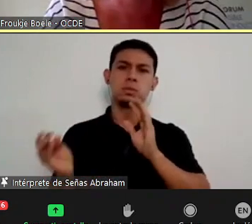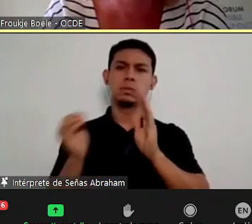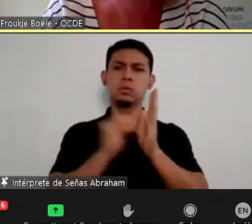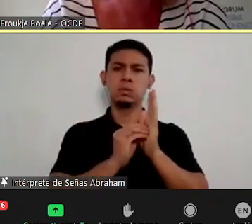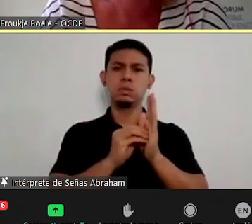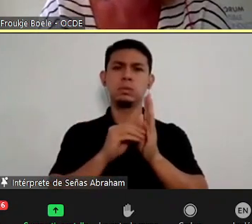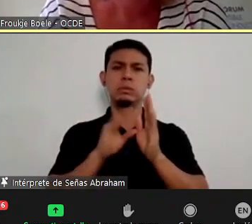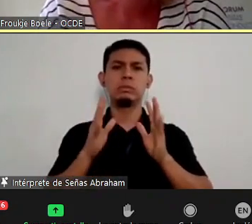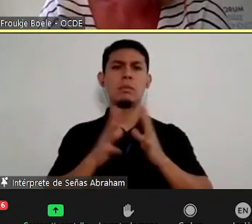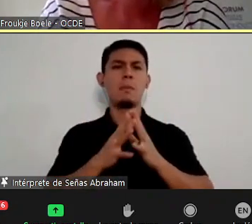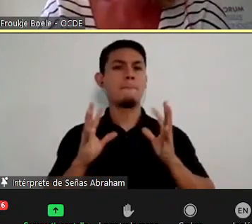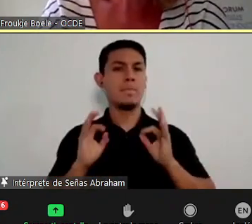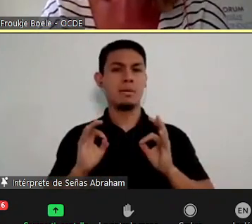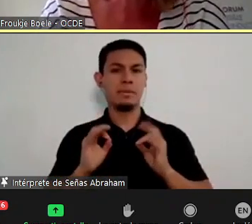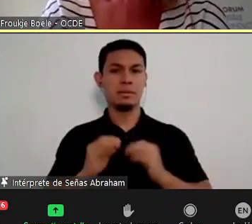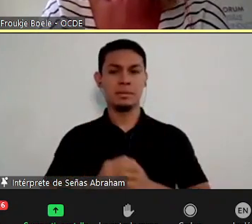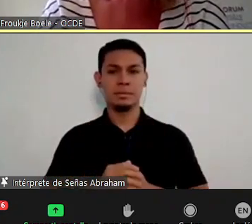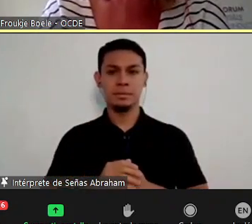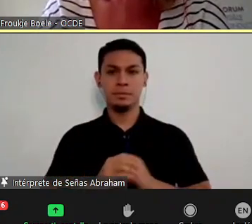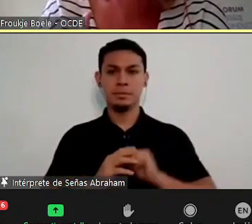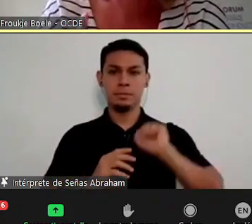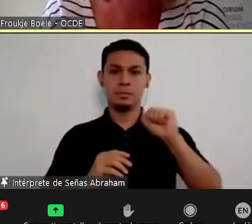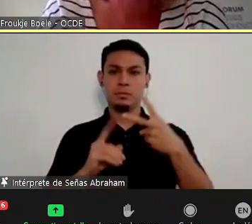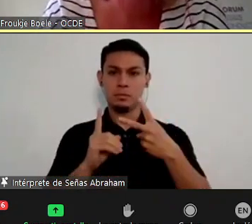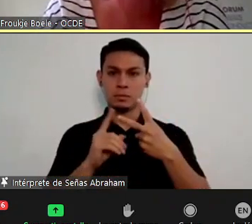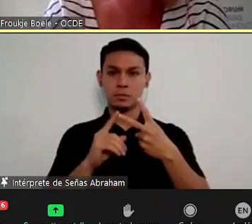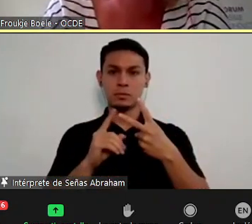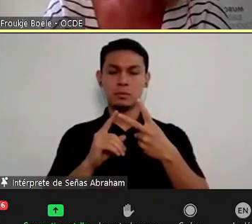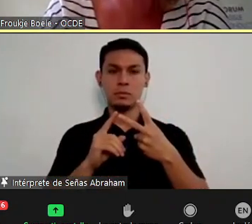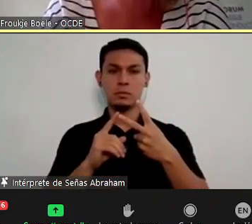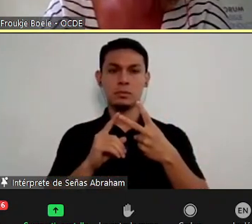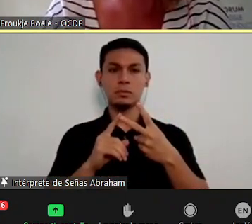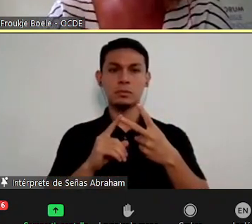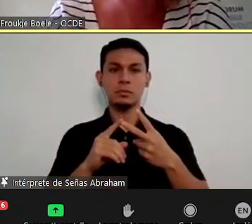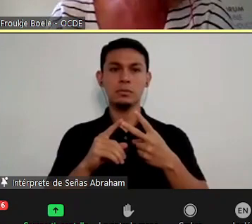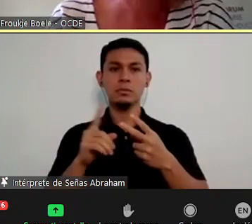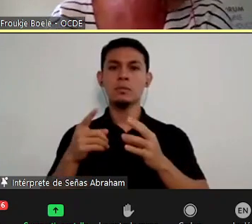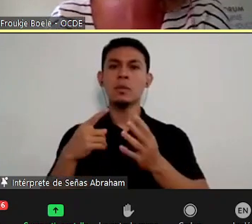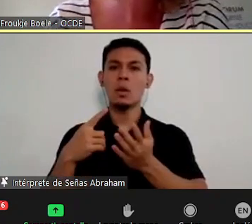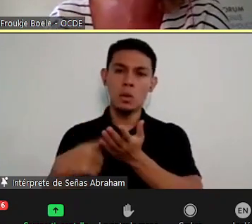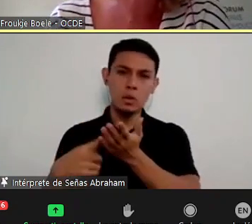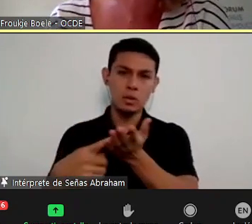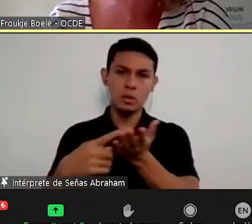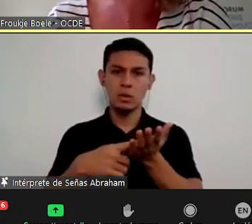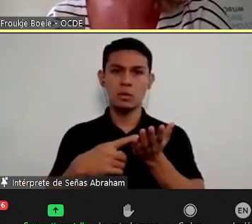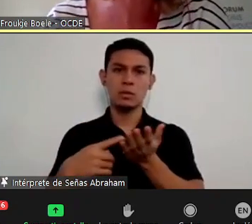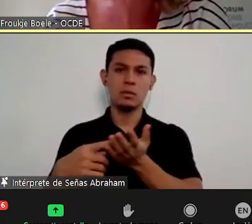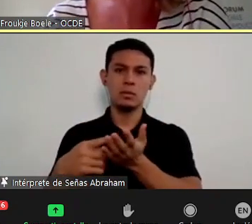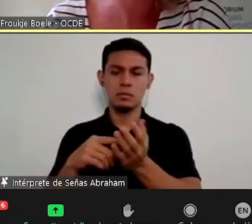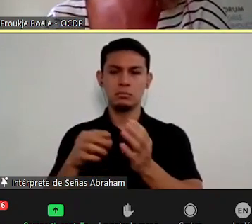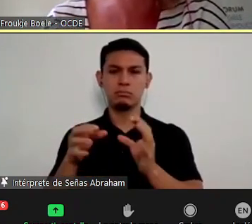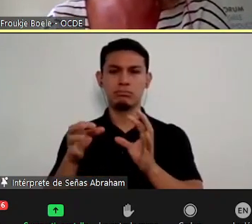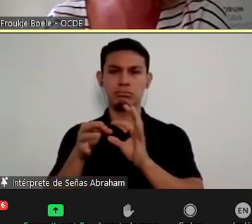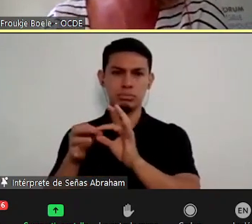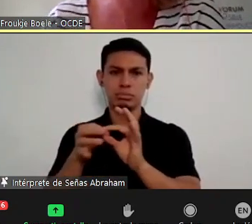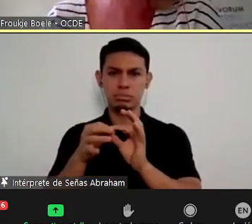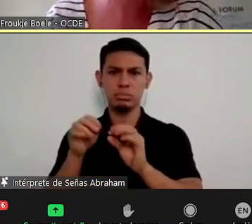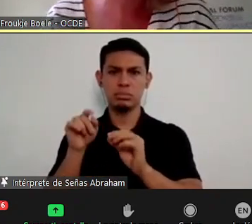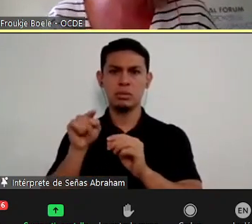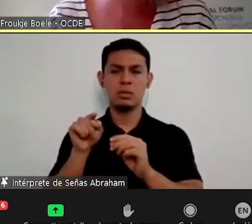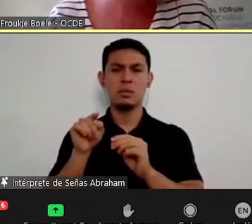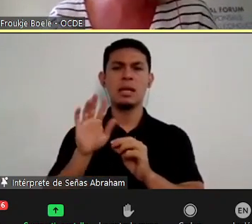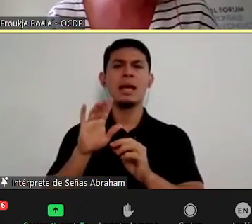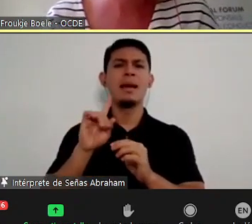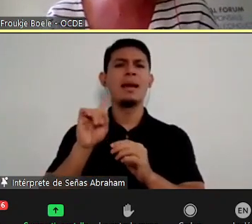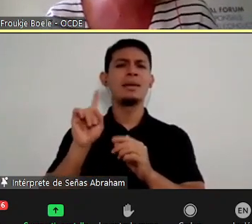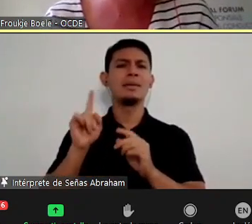uh uh interested to guarantee an effective implementation second point is that to the government so